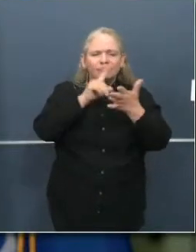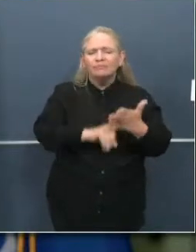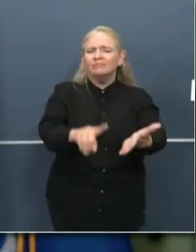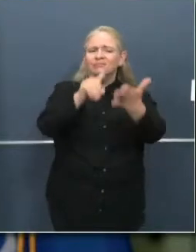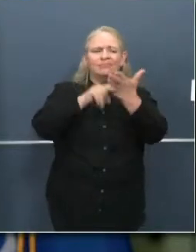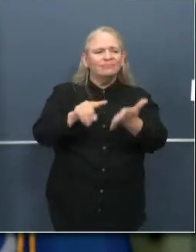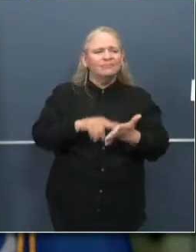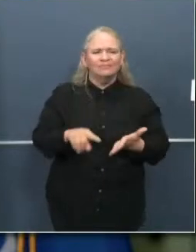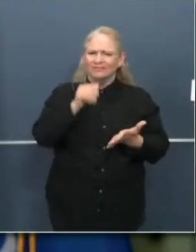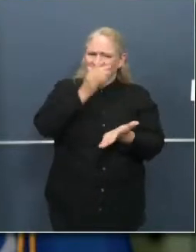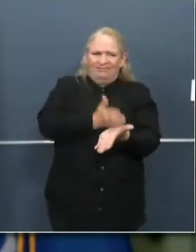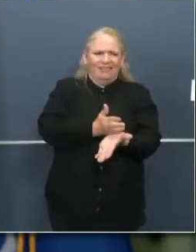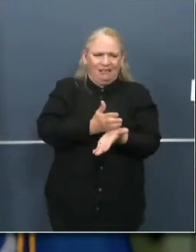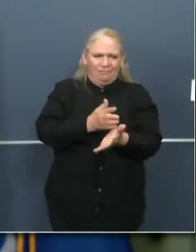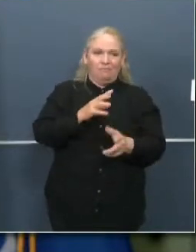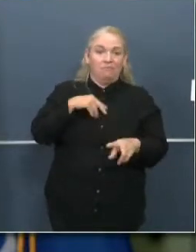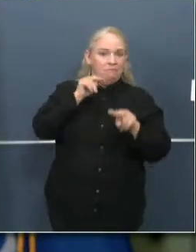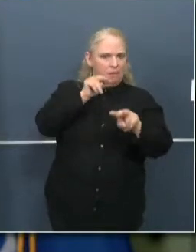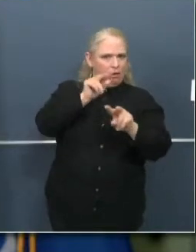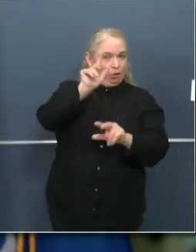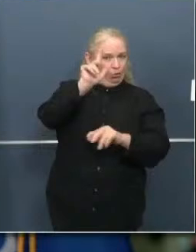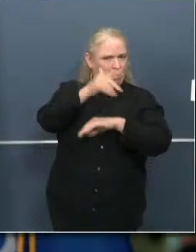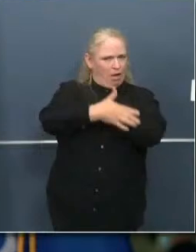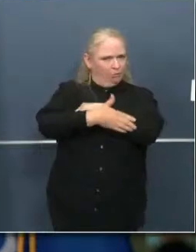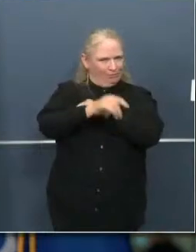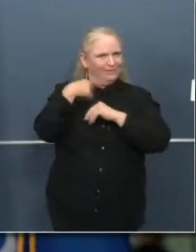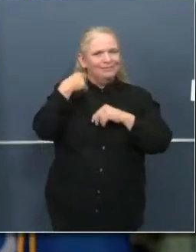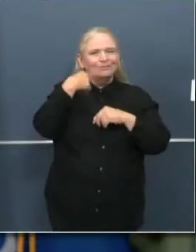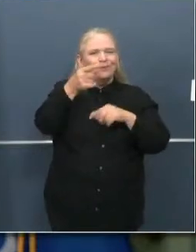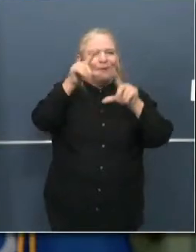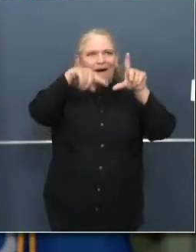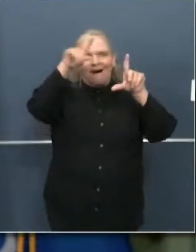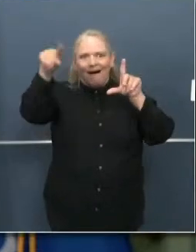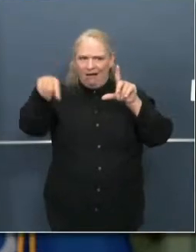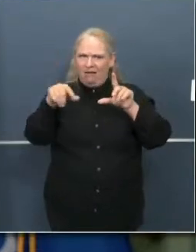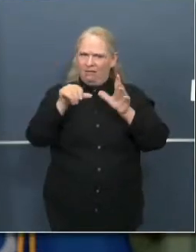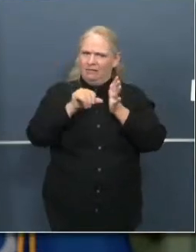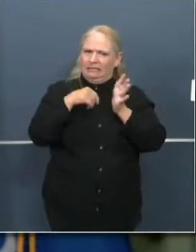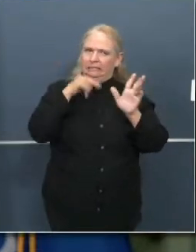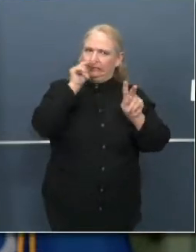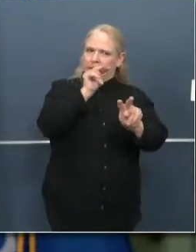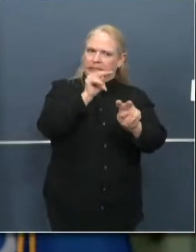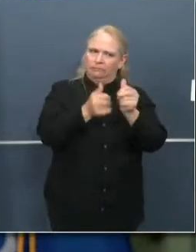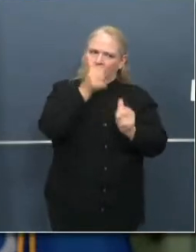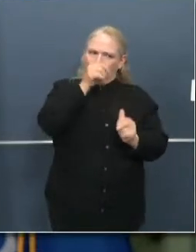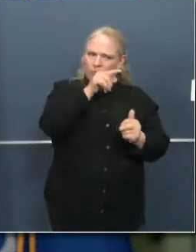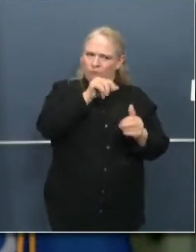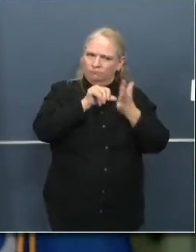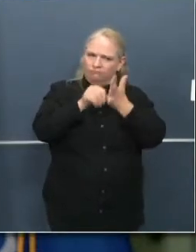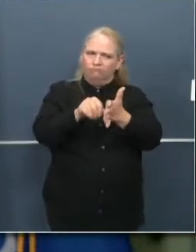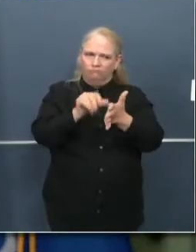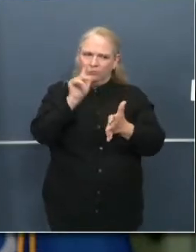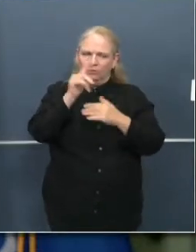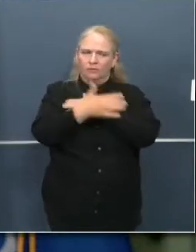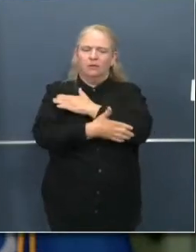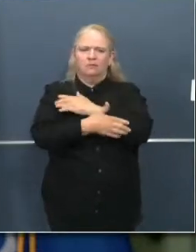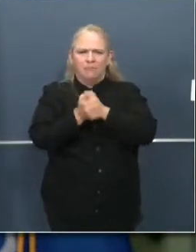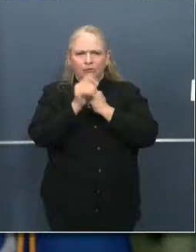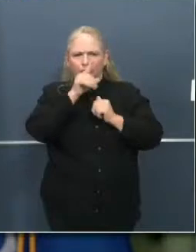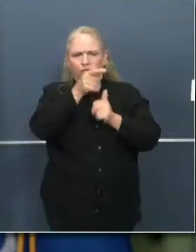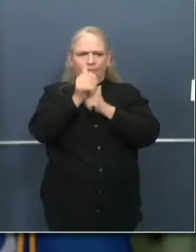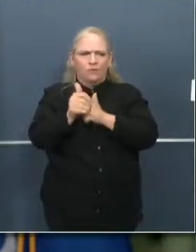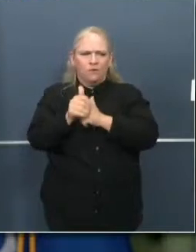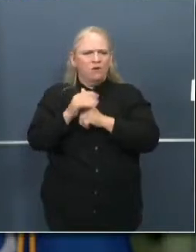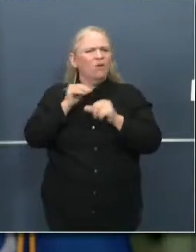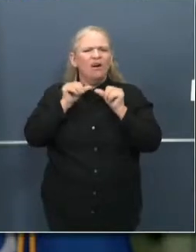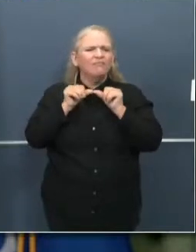of enforcement. That will continue. It wasn't just one-off. Though this weekend, I do confess, there were stepped up